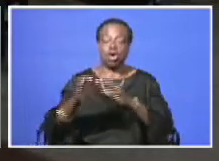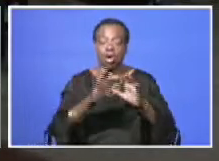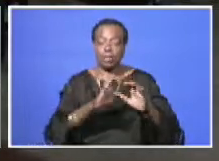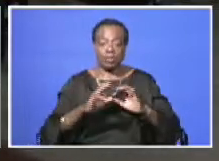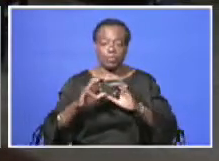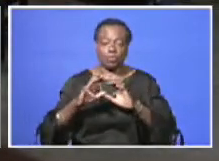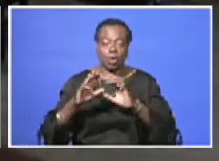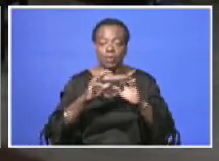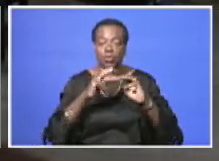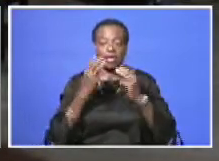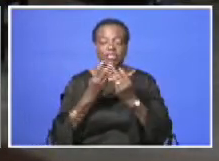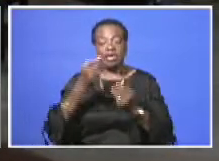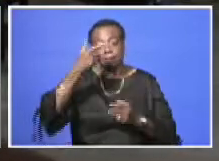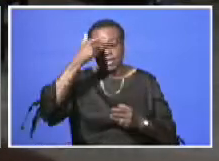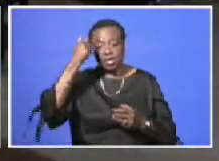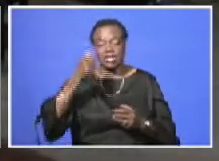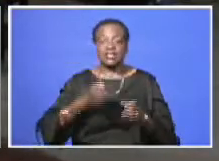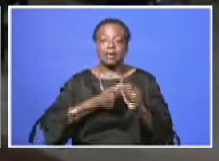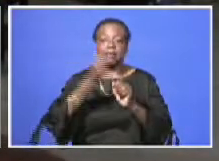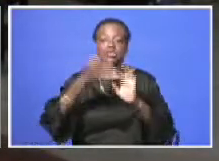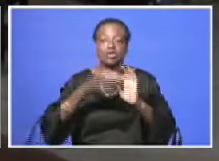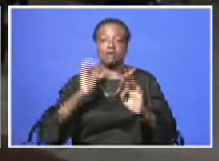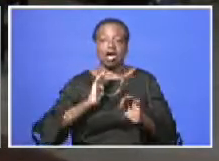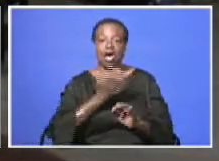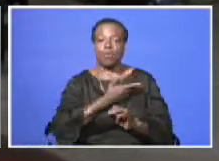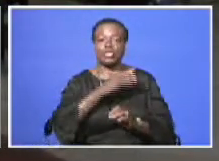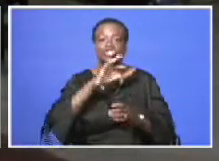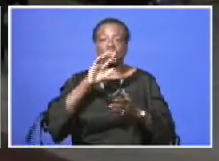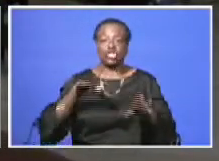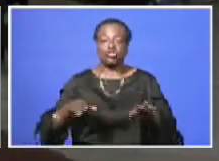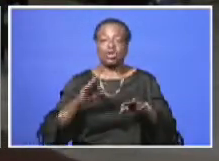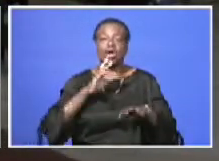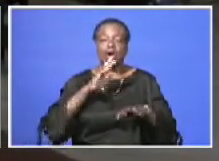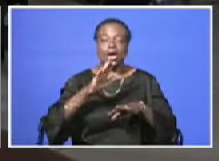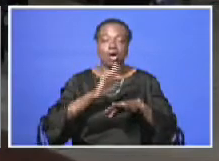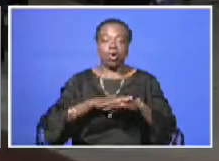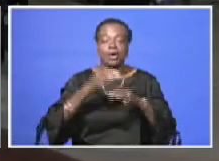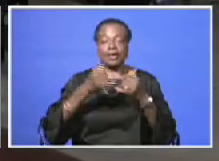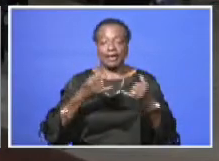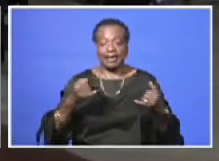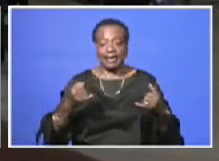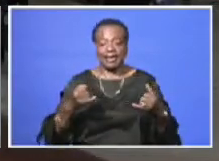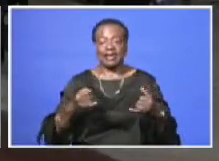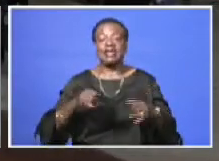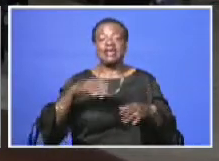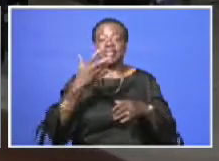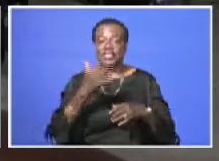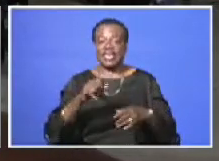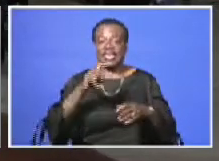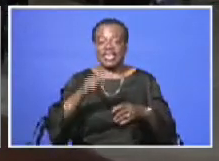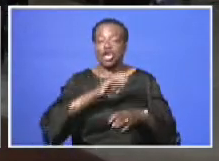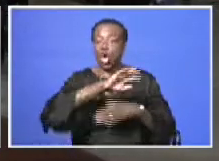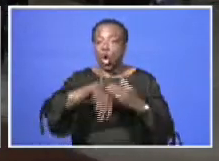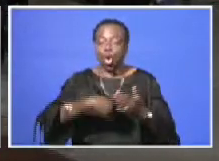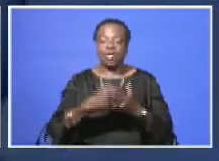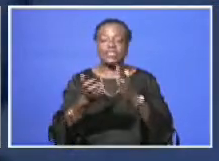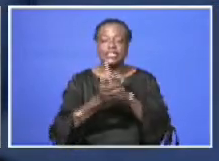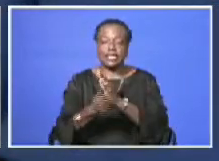sure that they have all the safety tips, all the skills, and the tools in their toolkit in order to behave properly